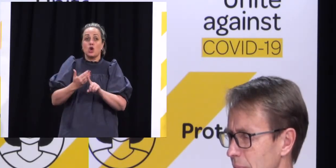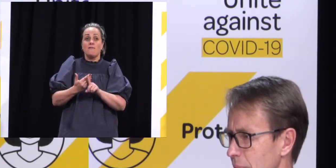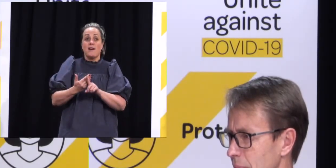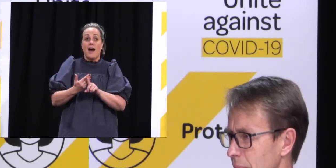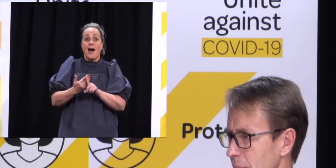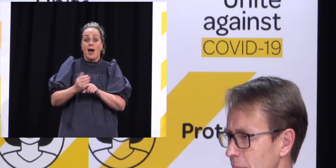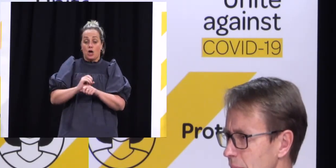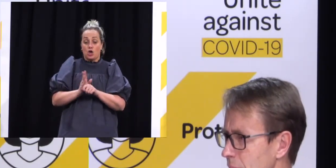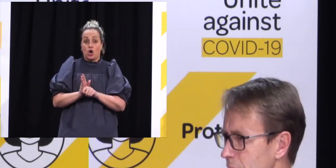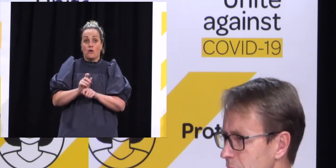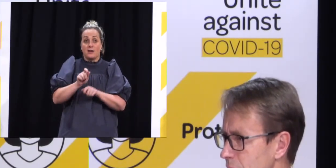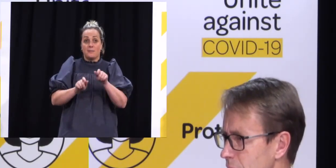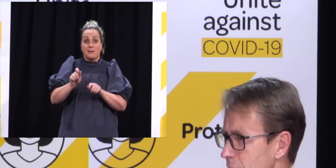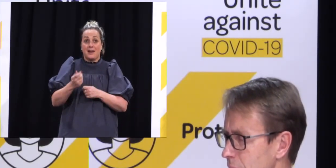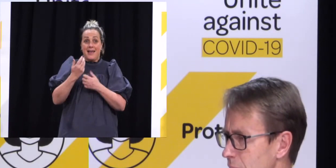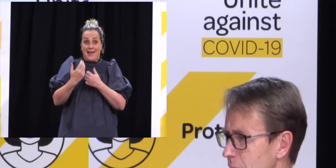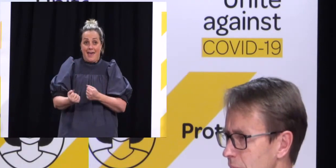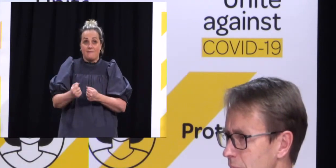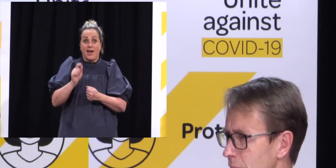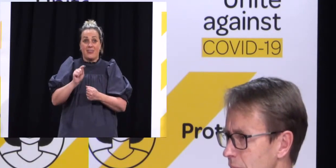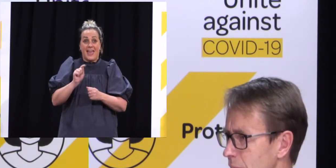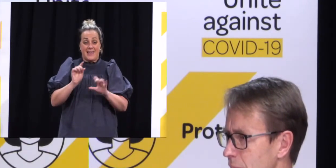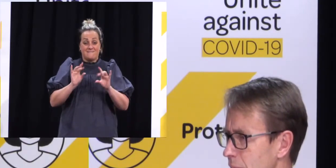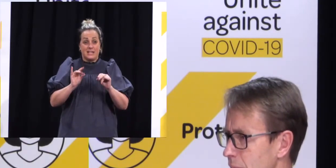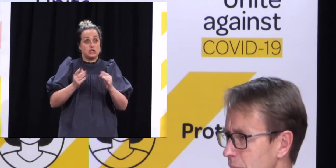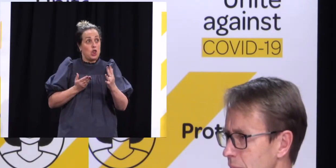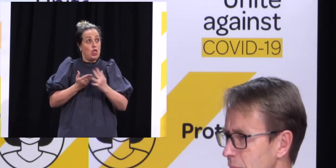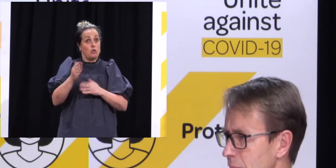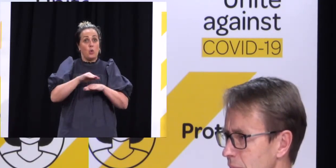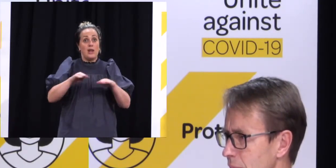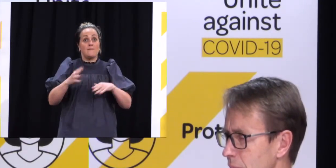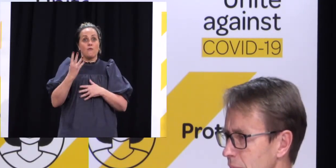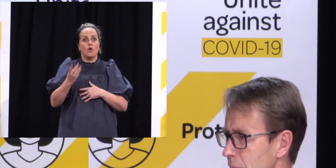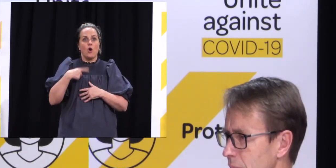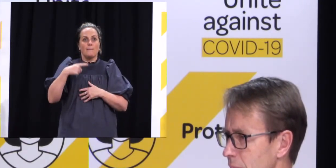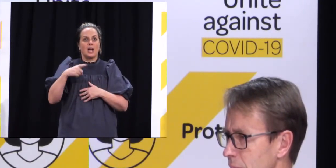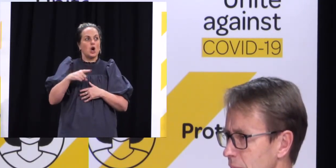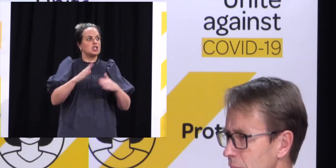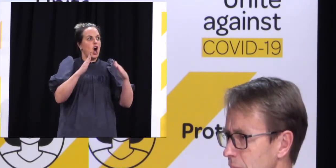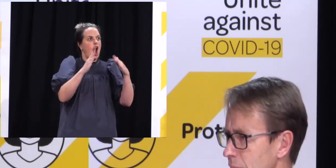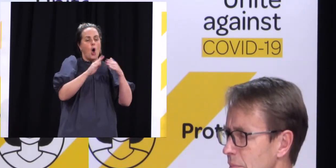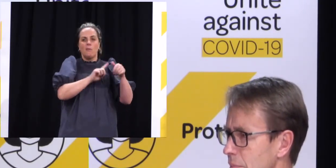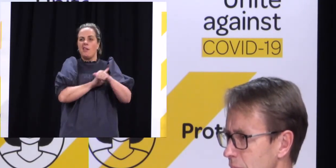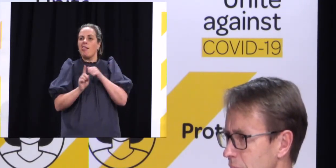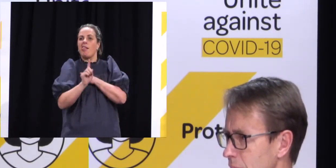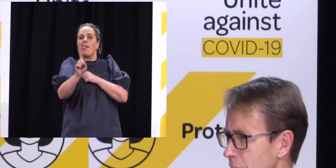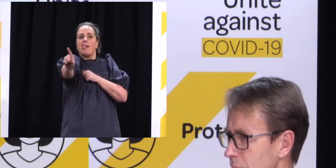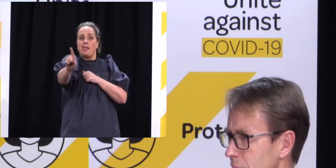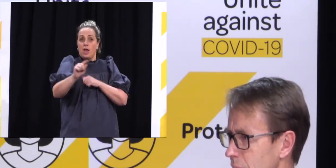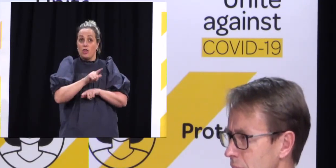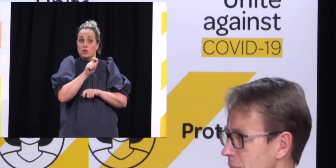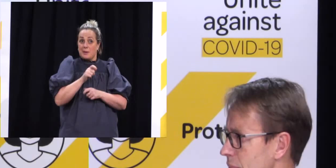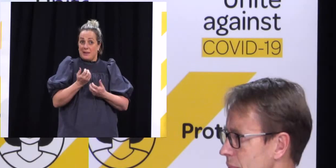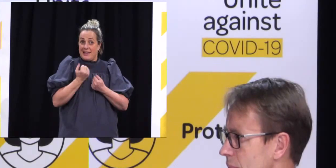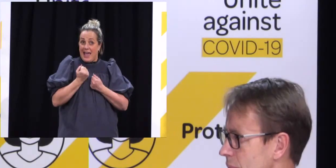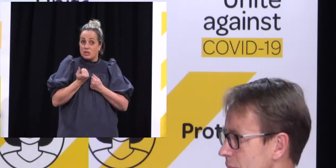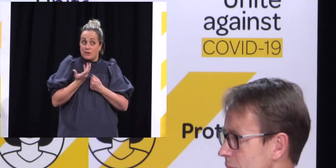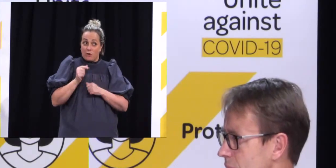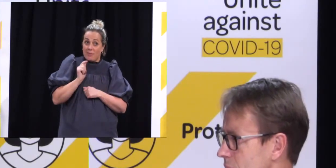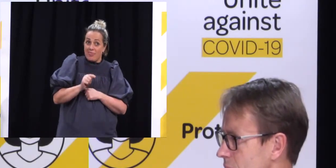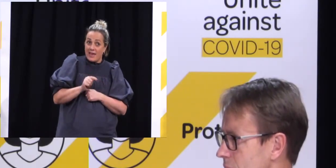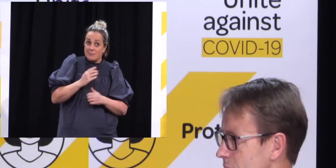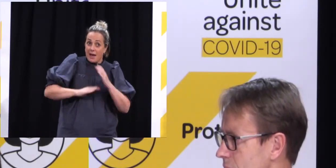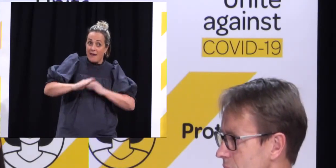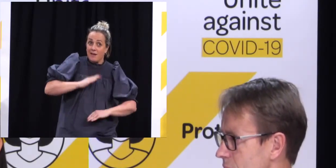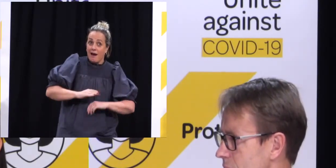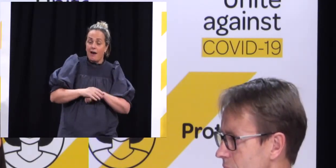infected in level 4 by someone who wasn't in their bubble? In other words, is there any sort of transmission? Yeah, so